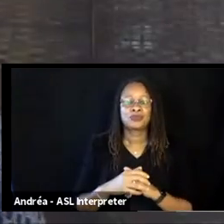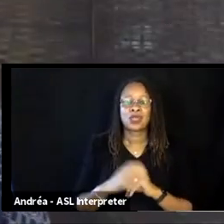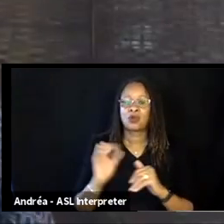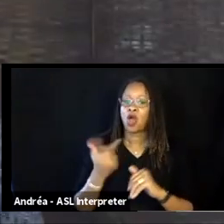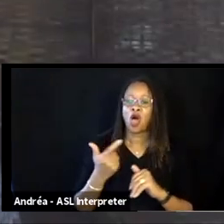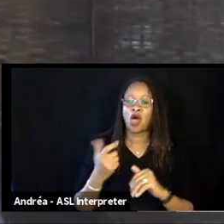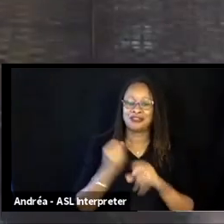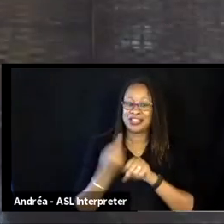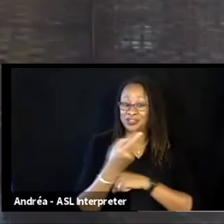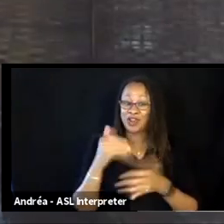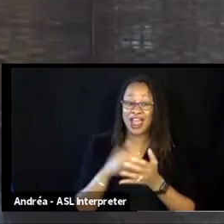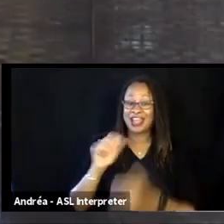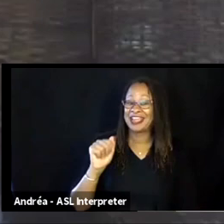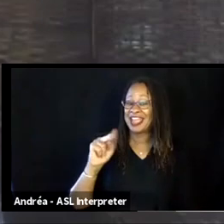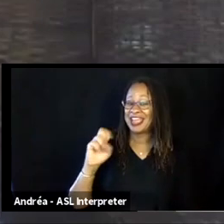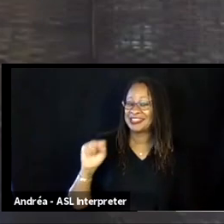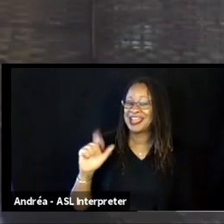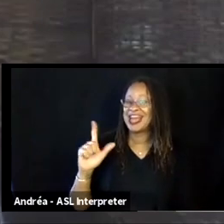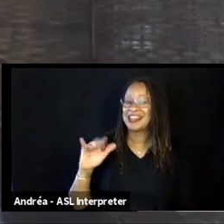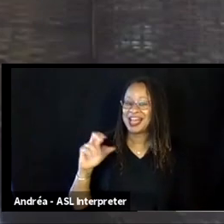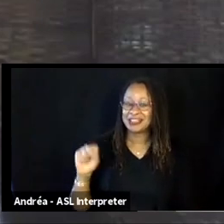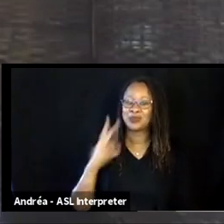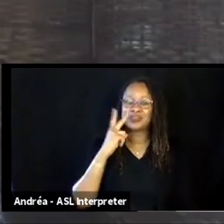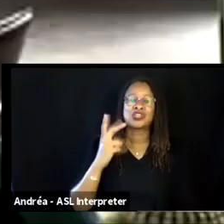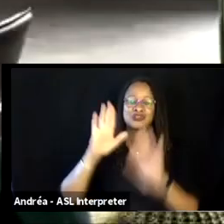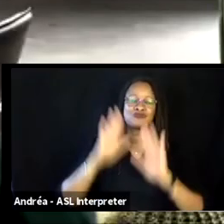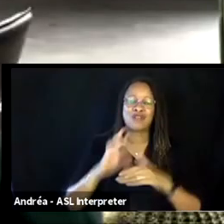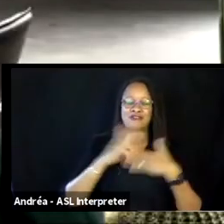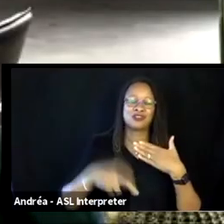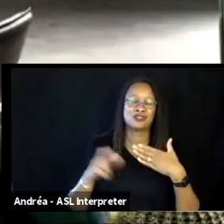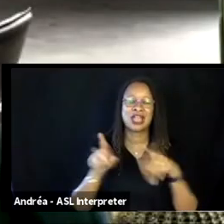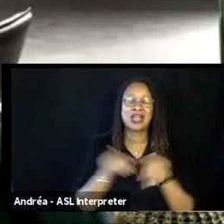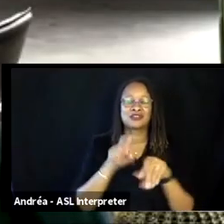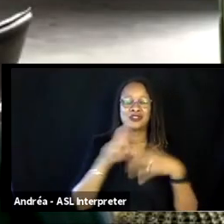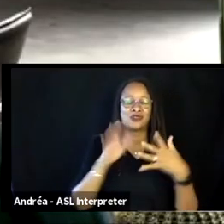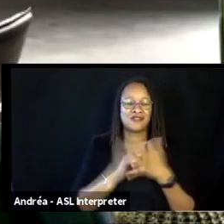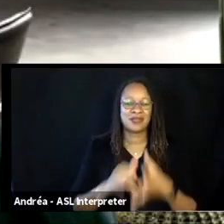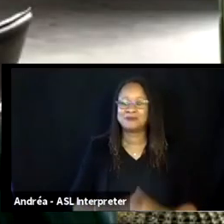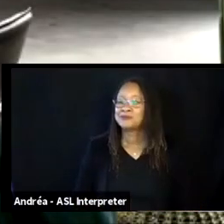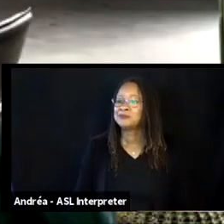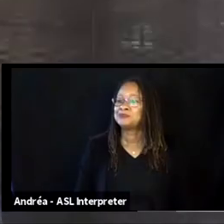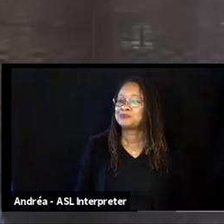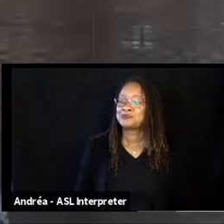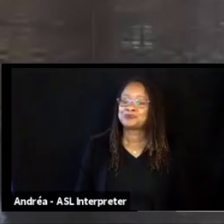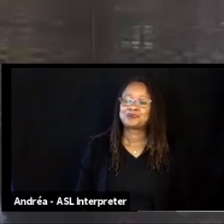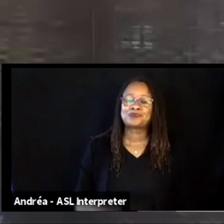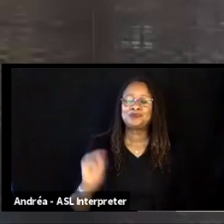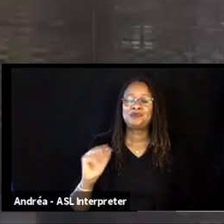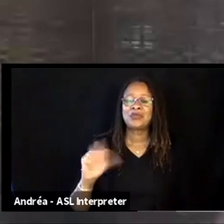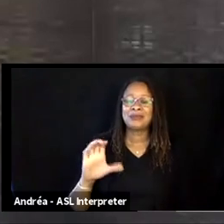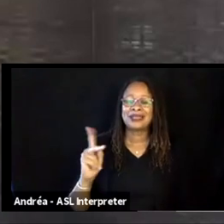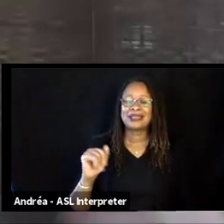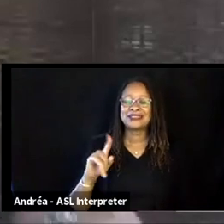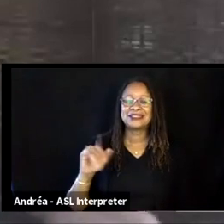Lions next year, we can see this great output as a result of absolutely. That. So Mackenzie, I want to go to you, and